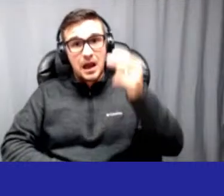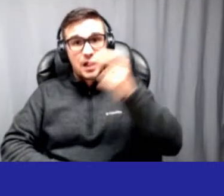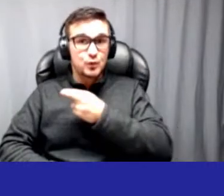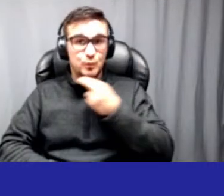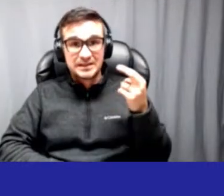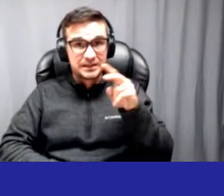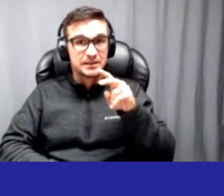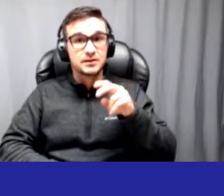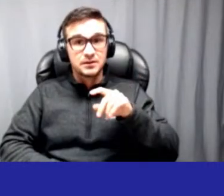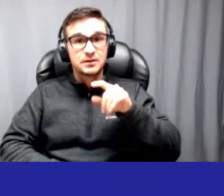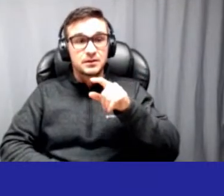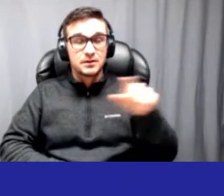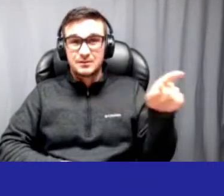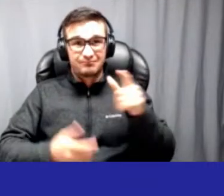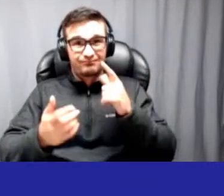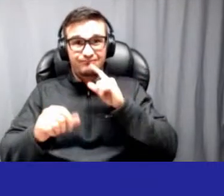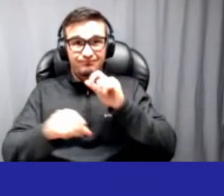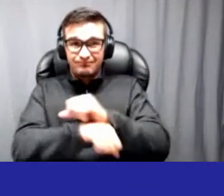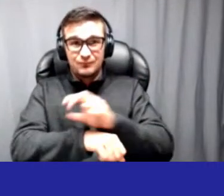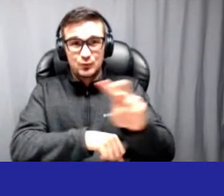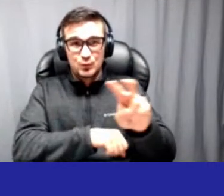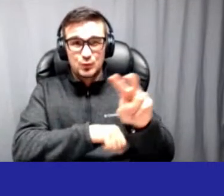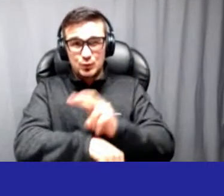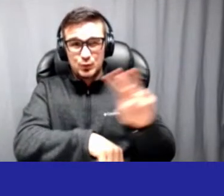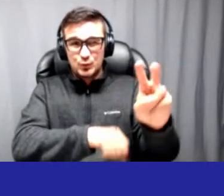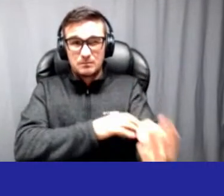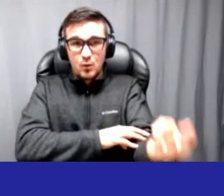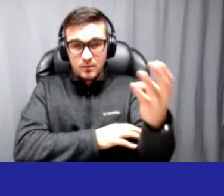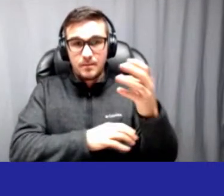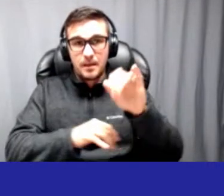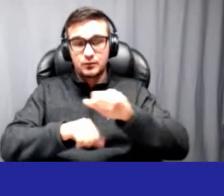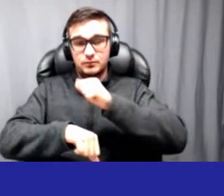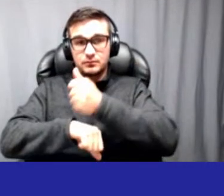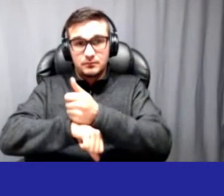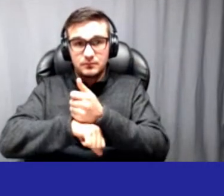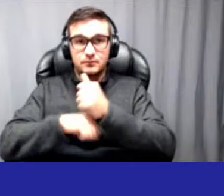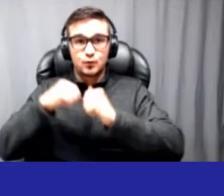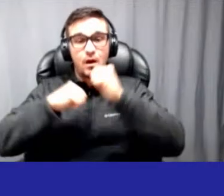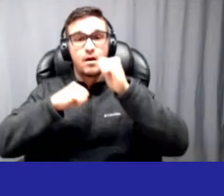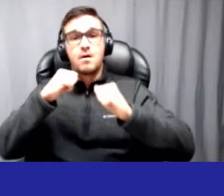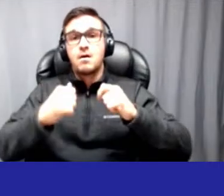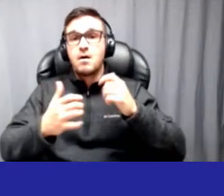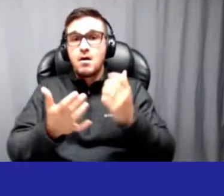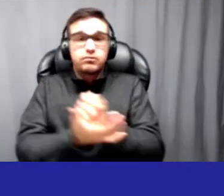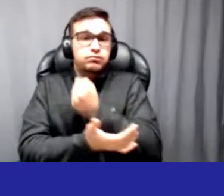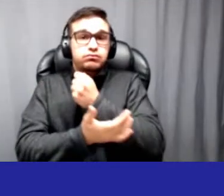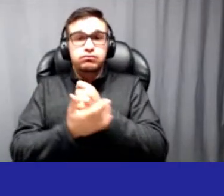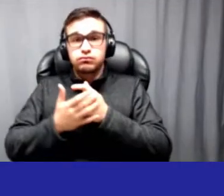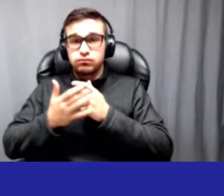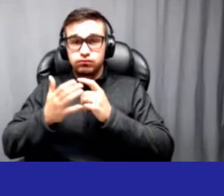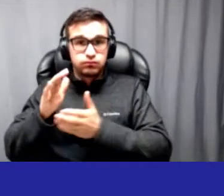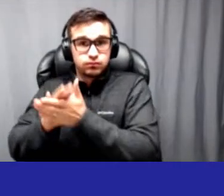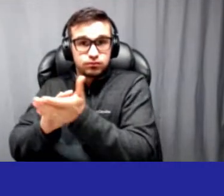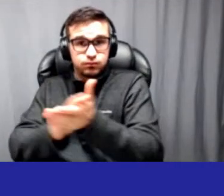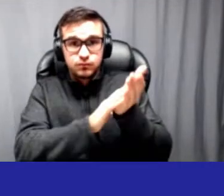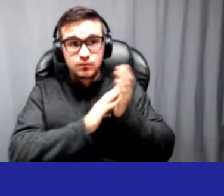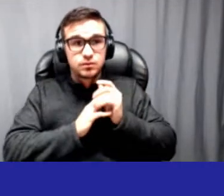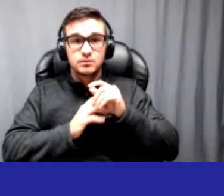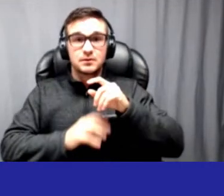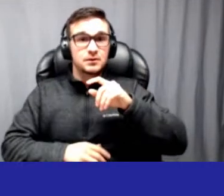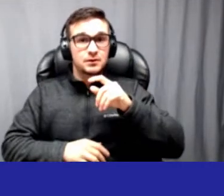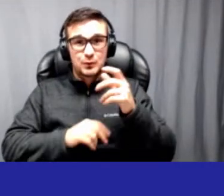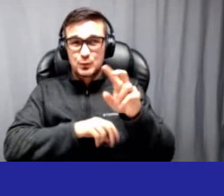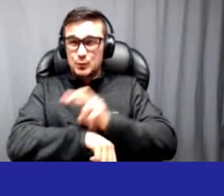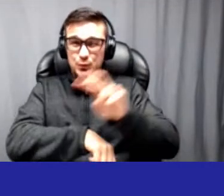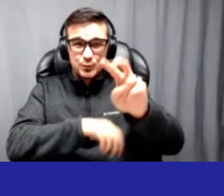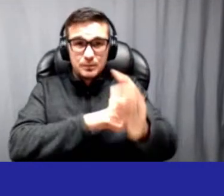So because we had that structure, we were able to mobilize almost immediately and be at these venues at 2 in the morning, building trust. And at some of these venues, we